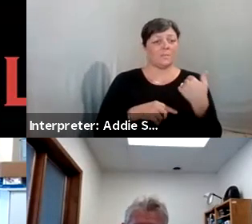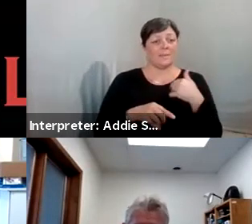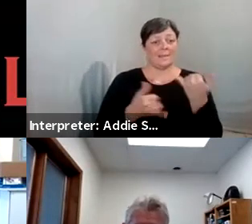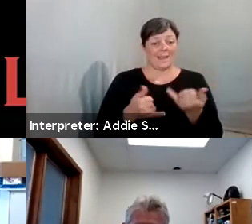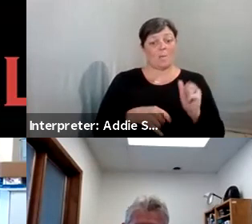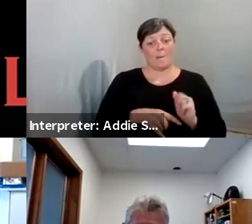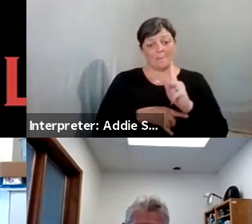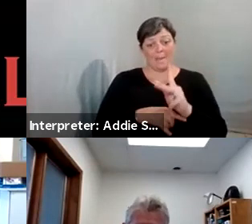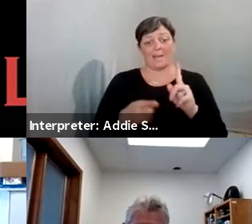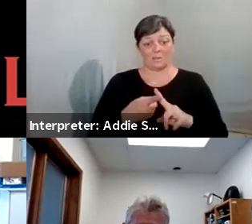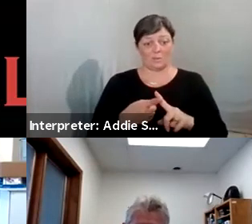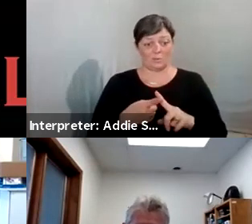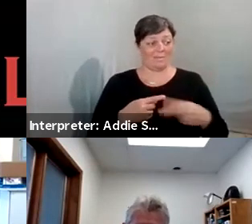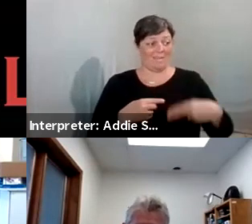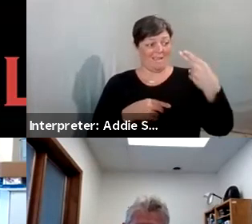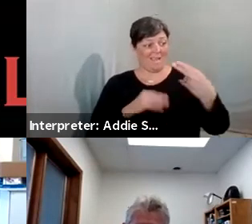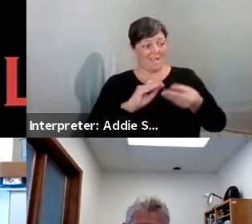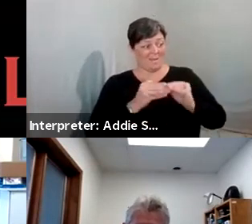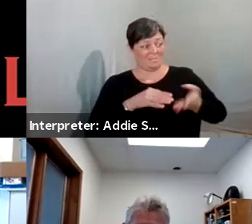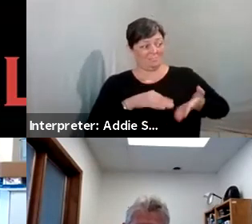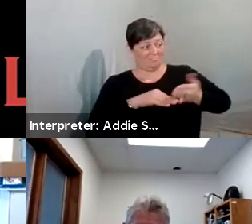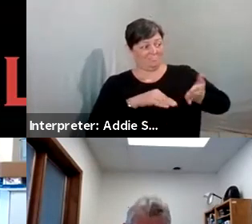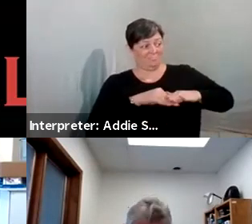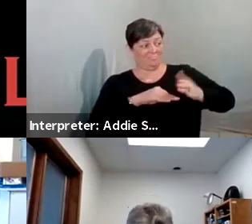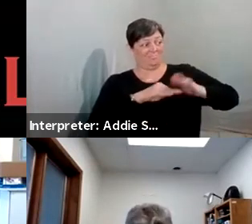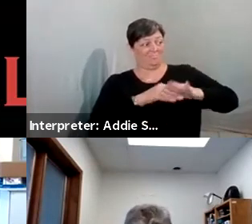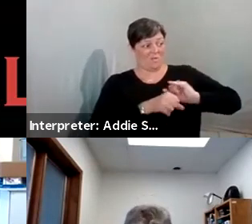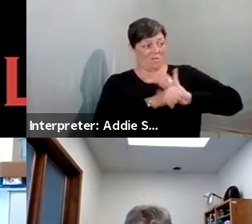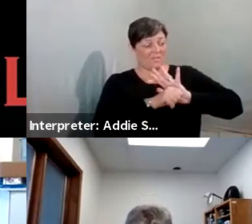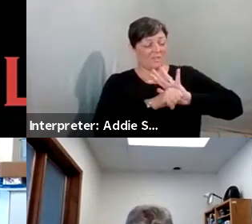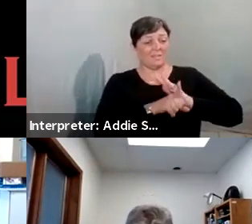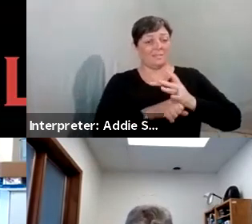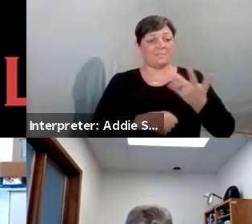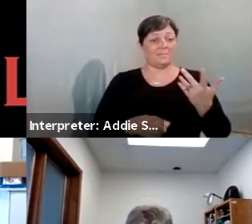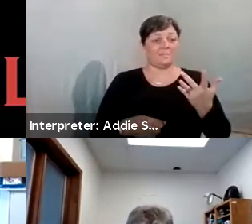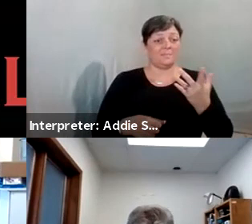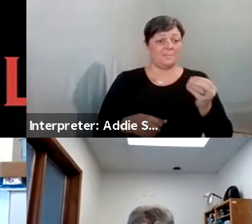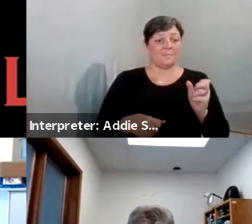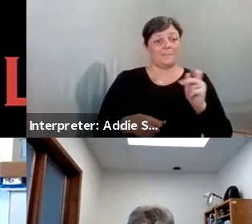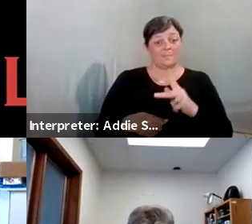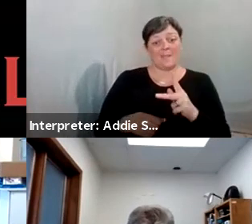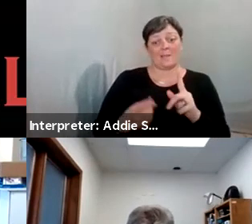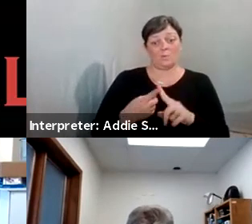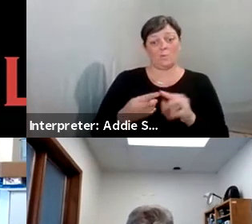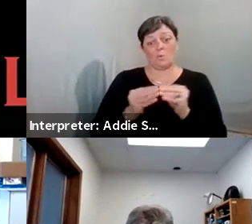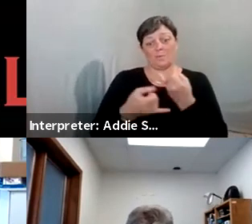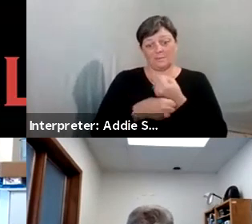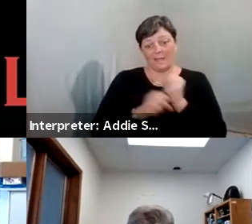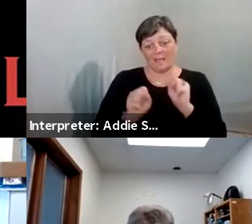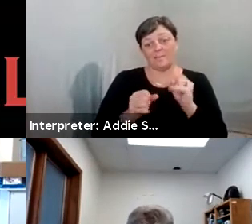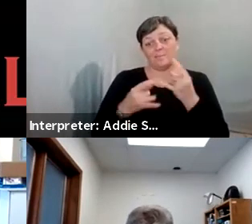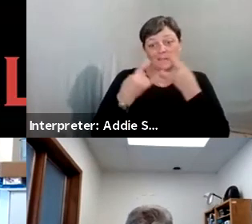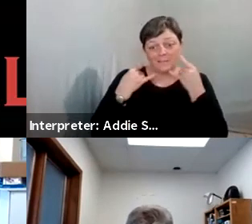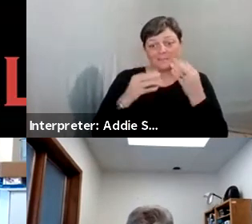back into these high numbers, and seeing more, you know, going back to more safety precautions, masking and